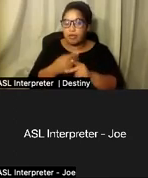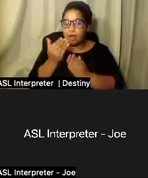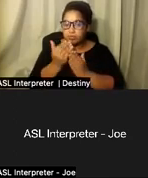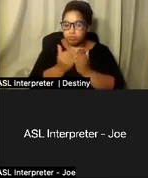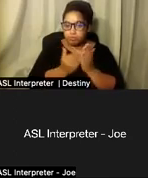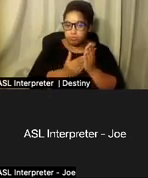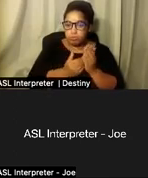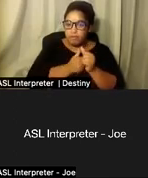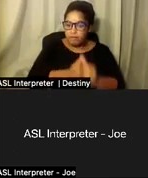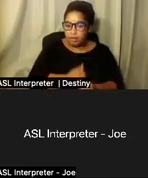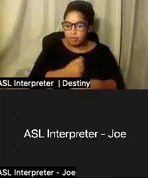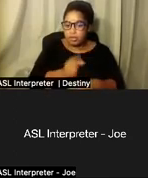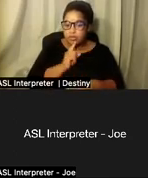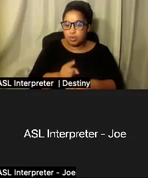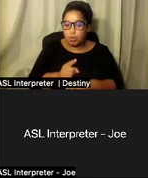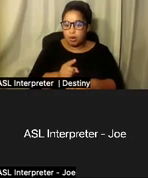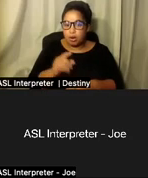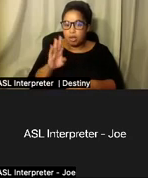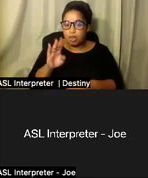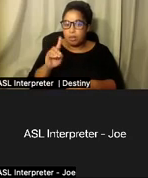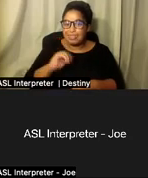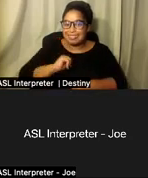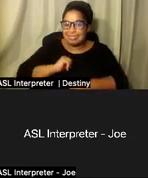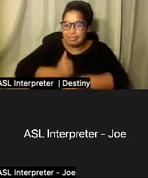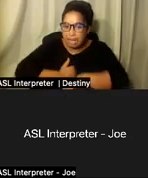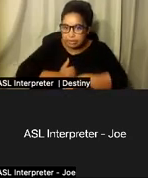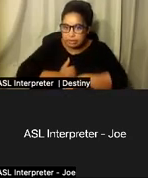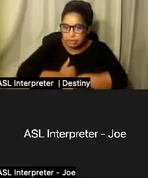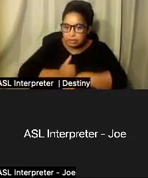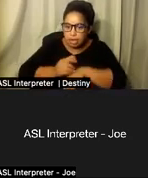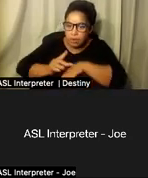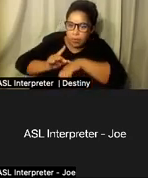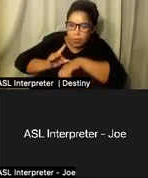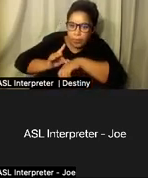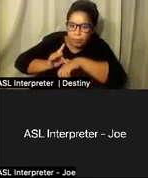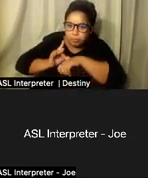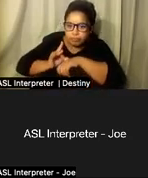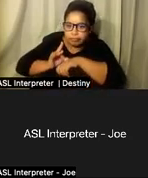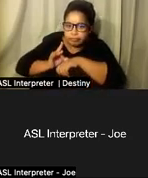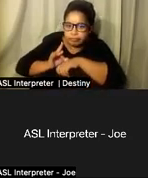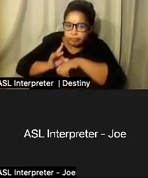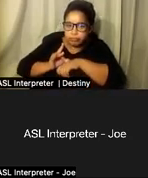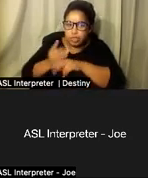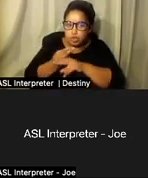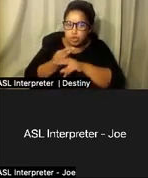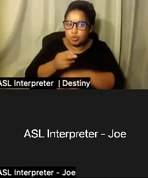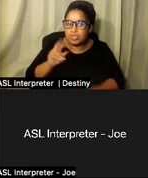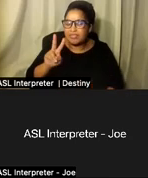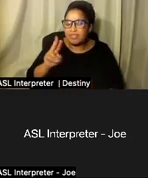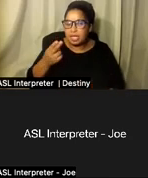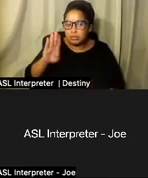follow to ensure that the bond sets when you're using these VHB adhesive tapes. And we'll get into that in a